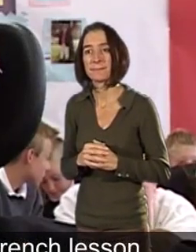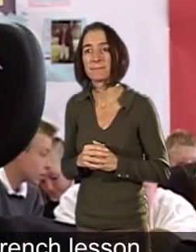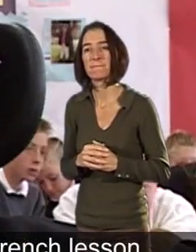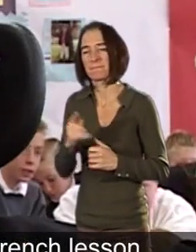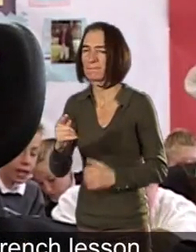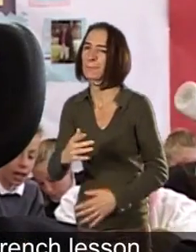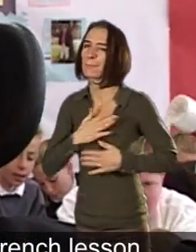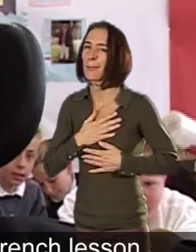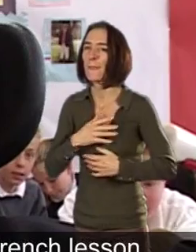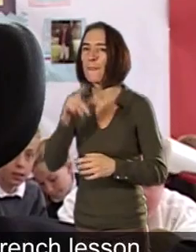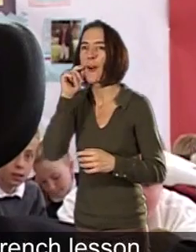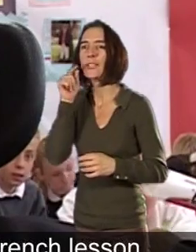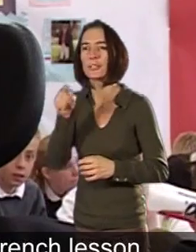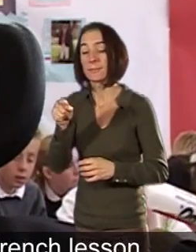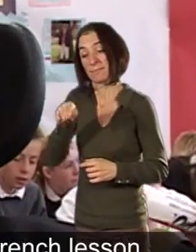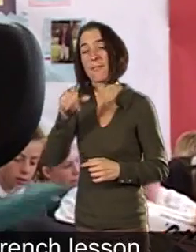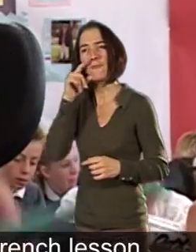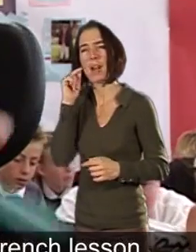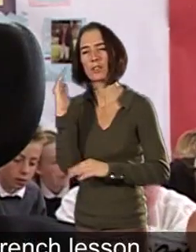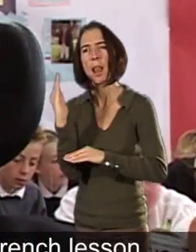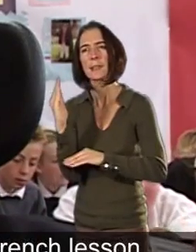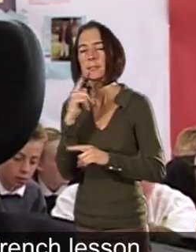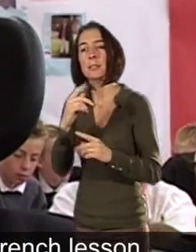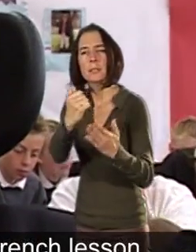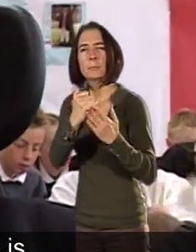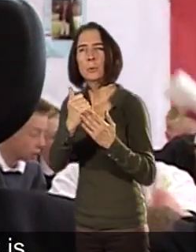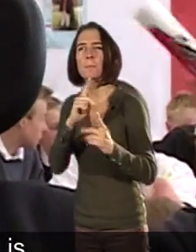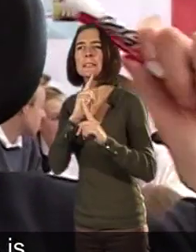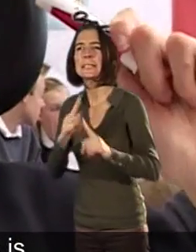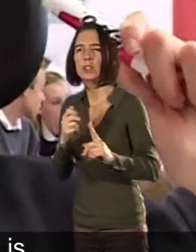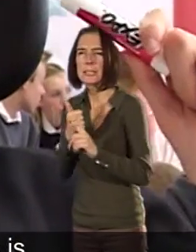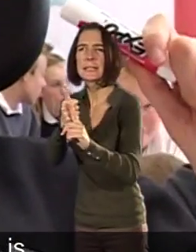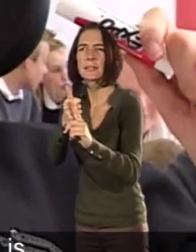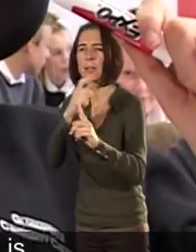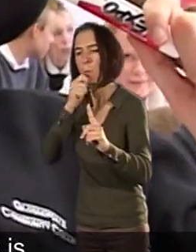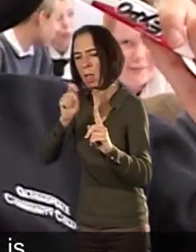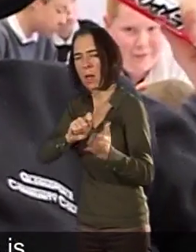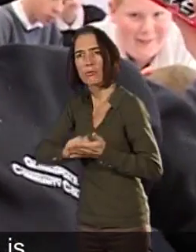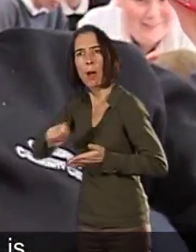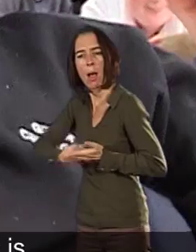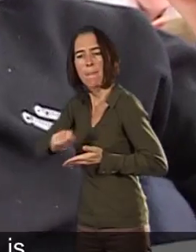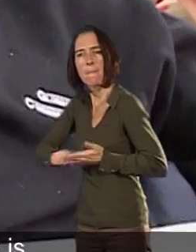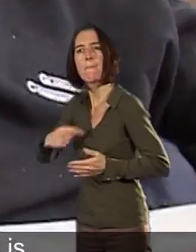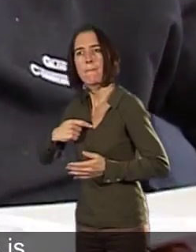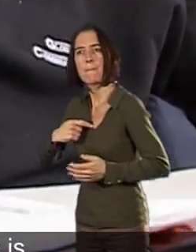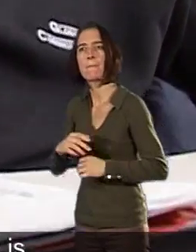Matthew loves French, and in this French lesson he is supported by a teaching assistant who scribes for him.